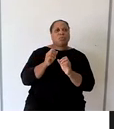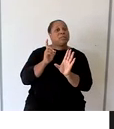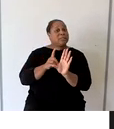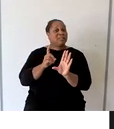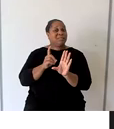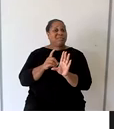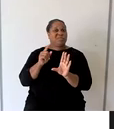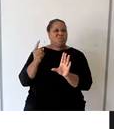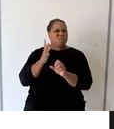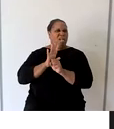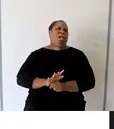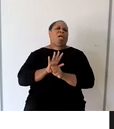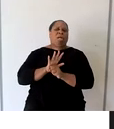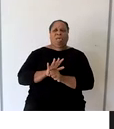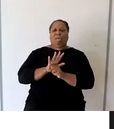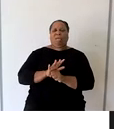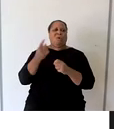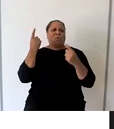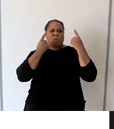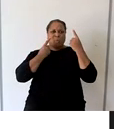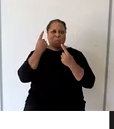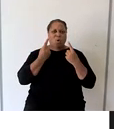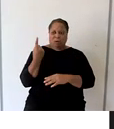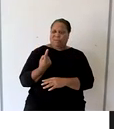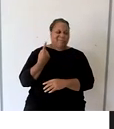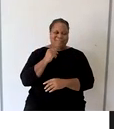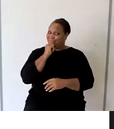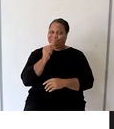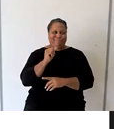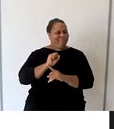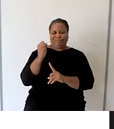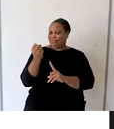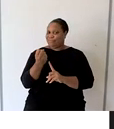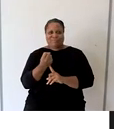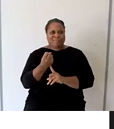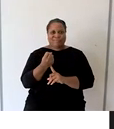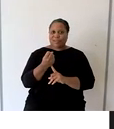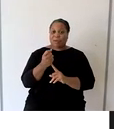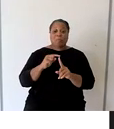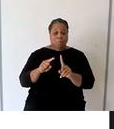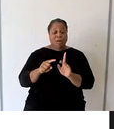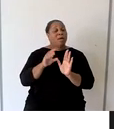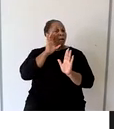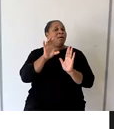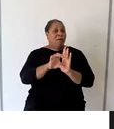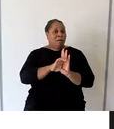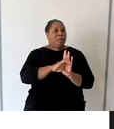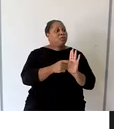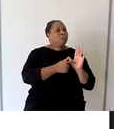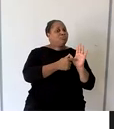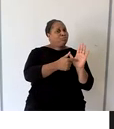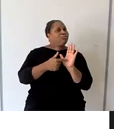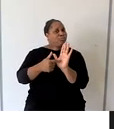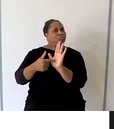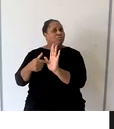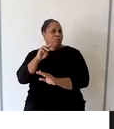always stressed out or they're always worried, and that's definitely not the case. But these are the images that were being shown by the